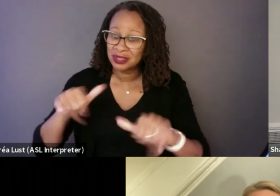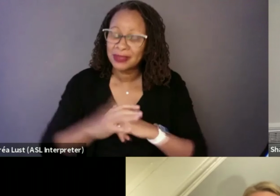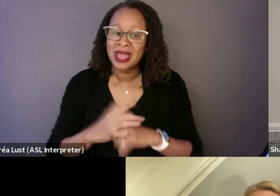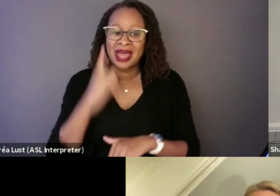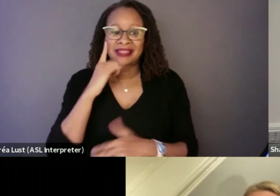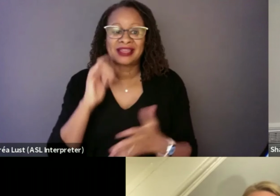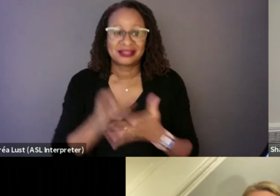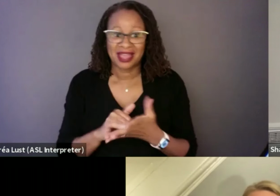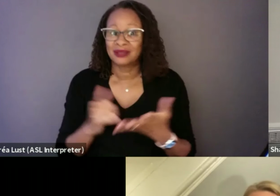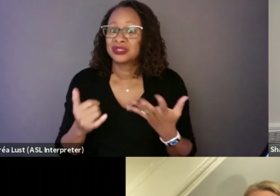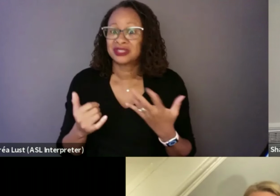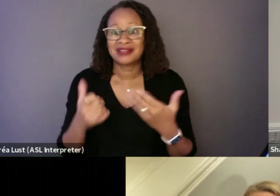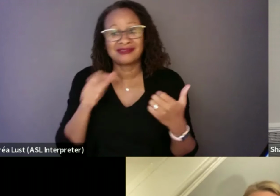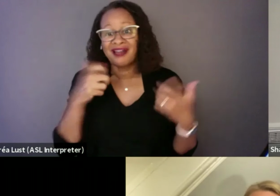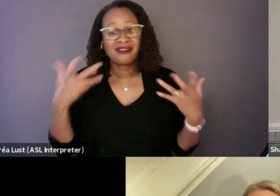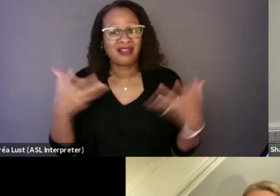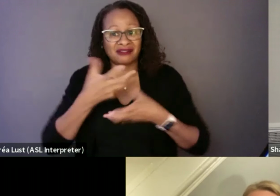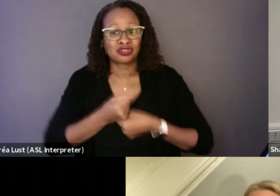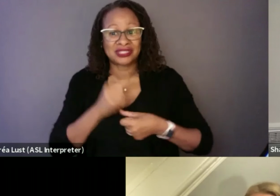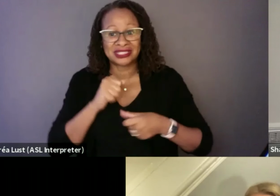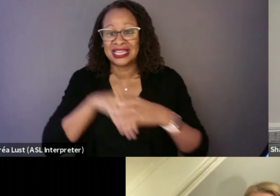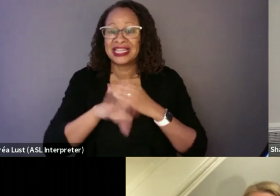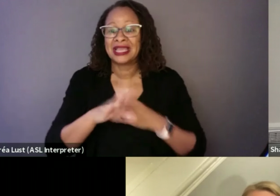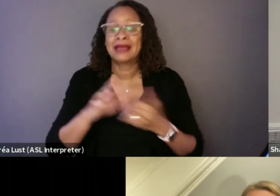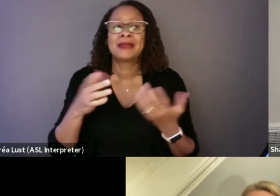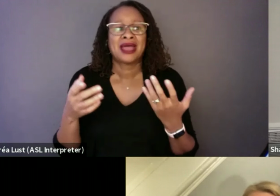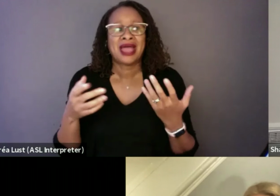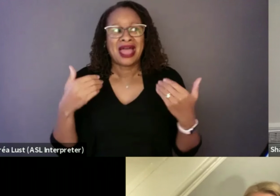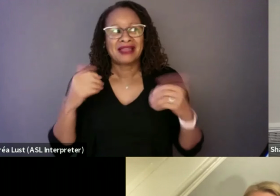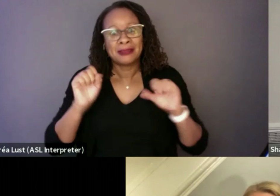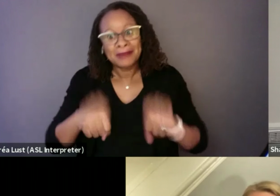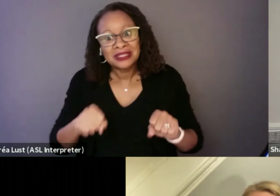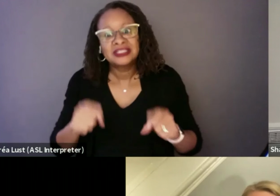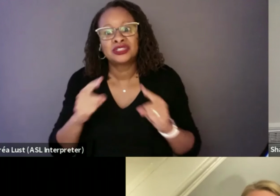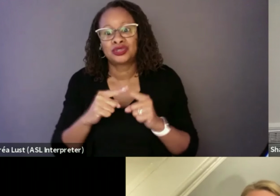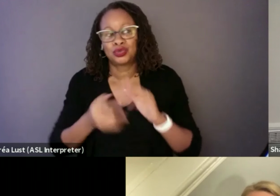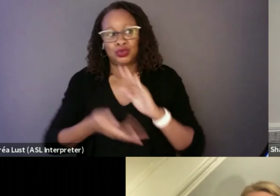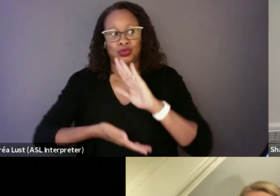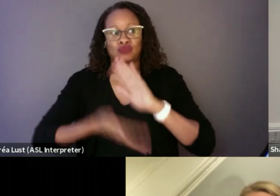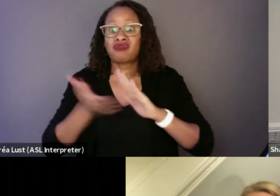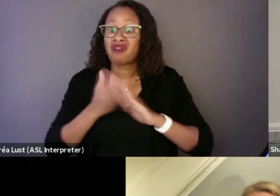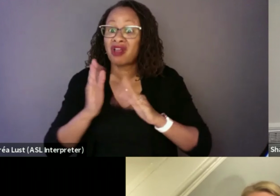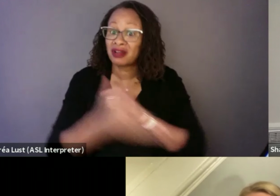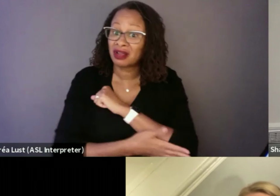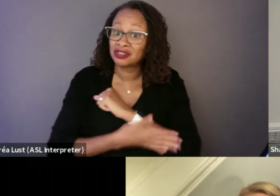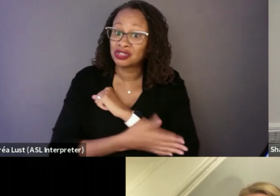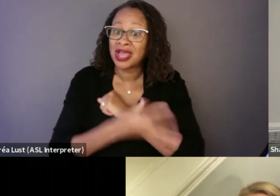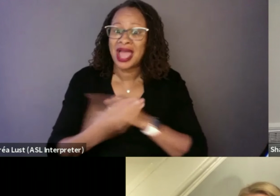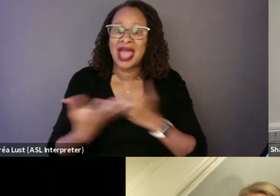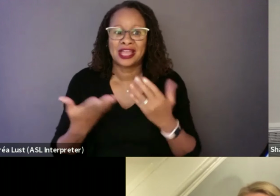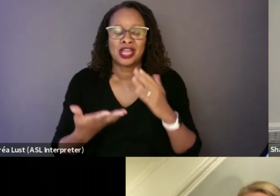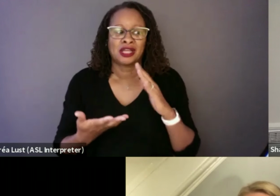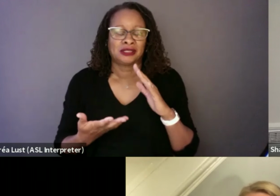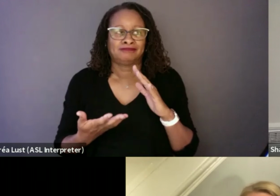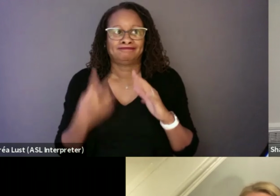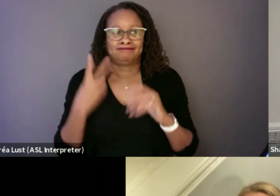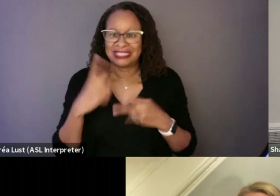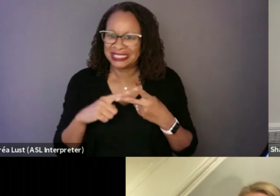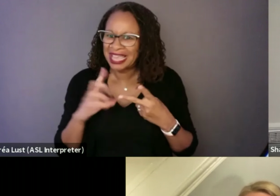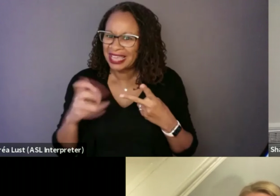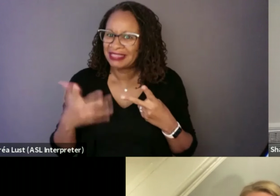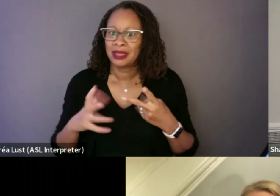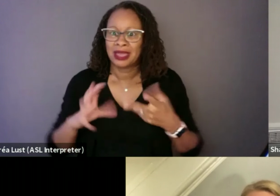was perhaps not a lot of trust in him being capable of, one, running the country, and two, clearing the mess after 40